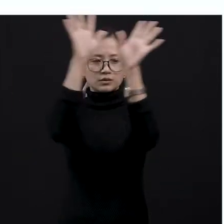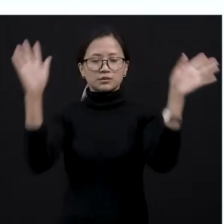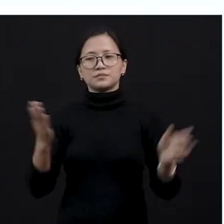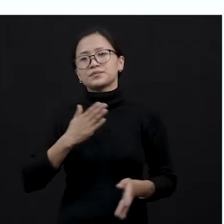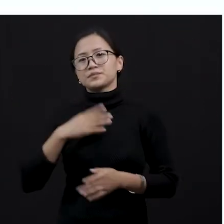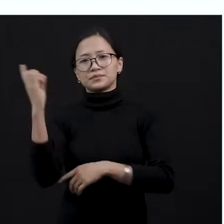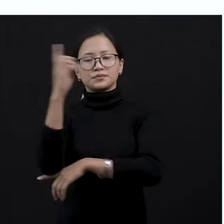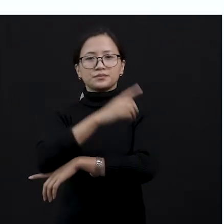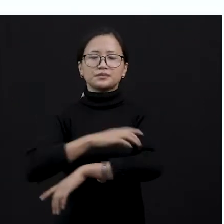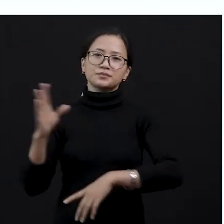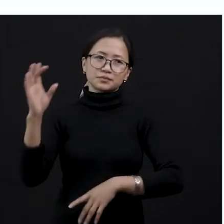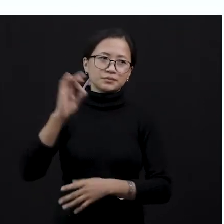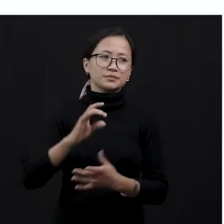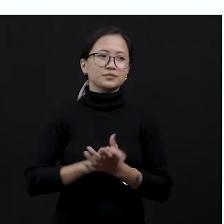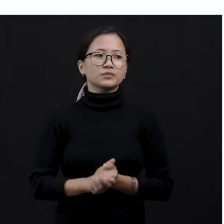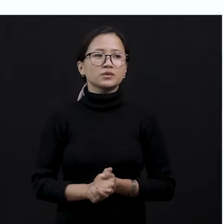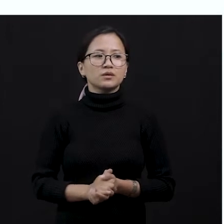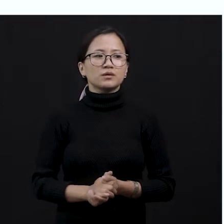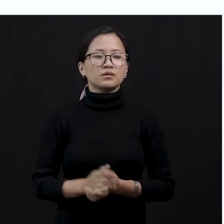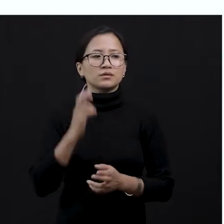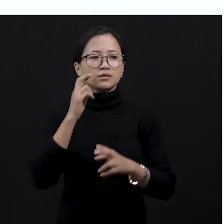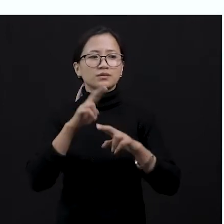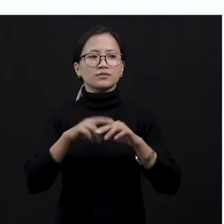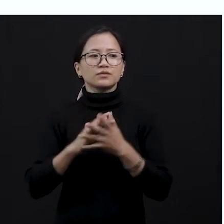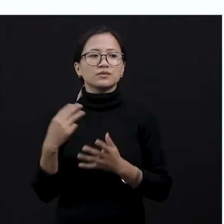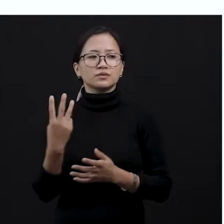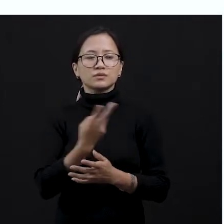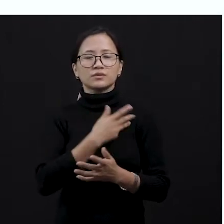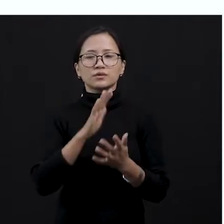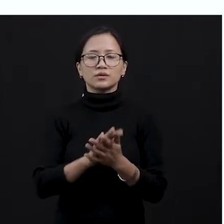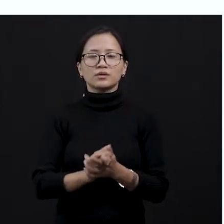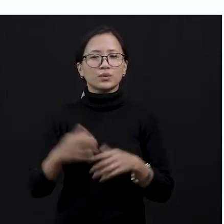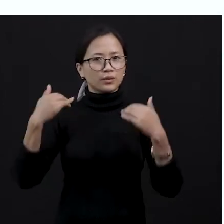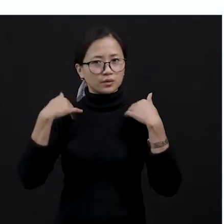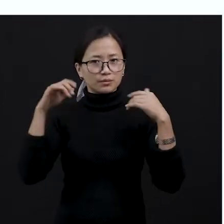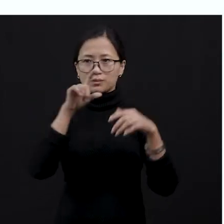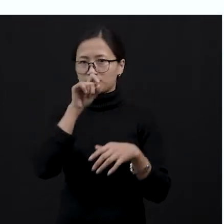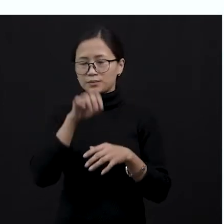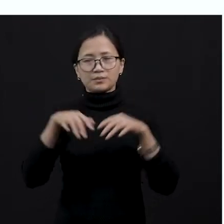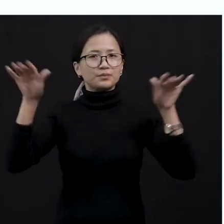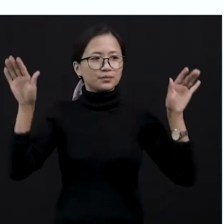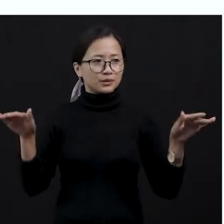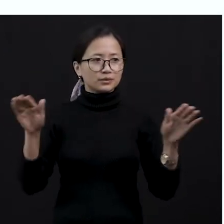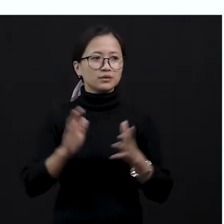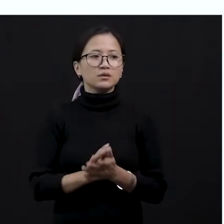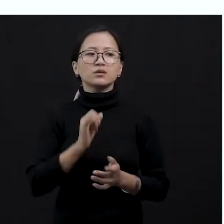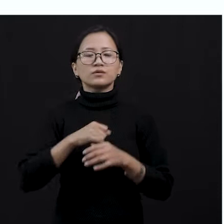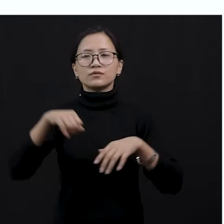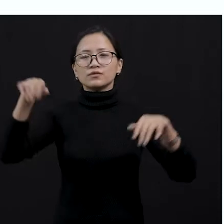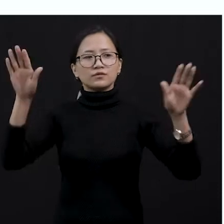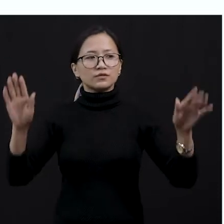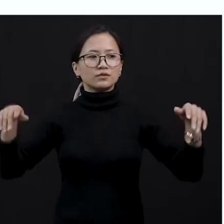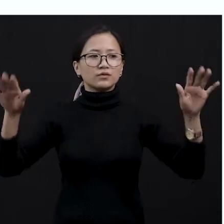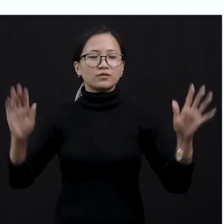brighten my day again. The next paragraph. If I were a bird, I